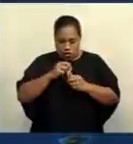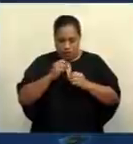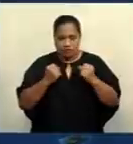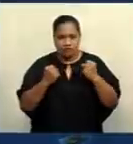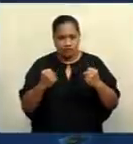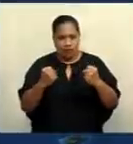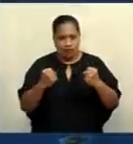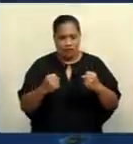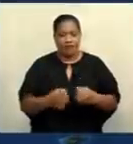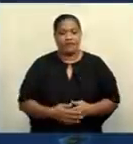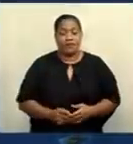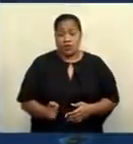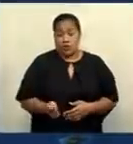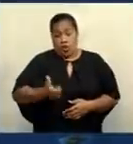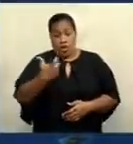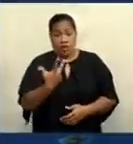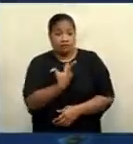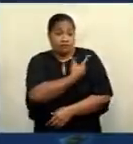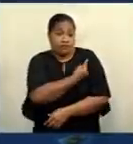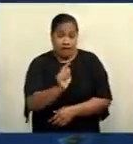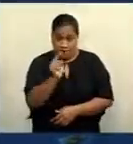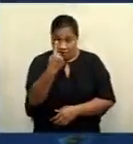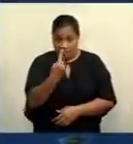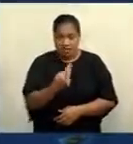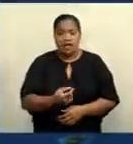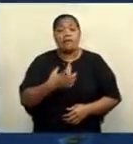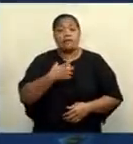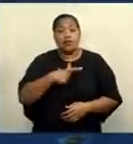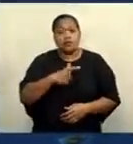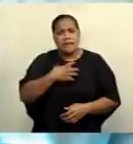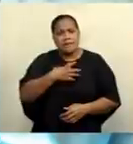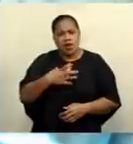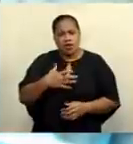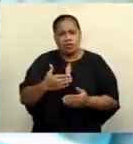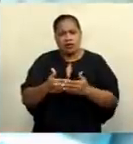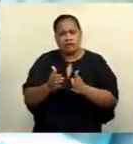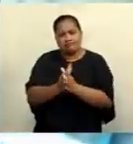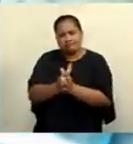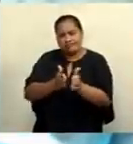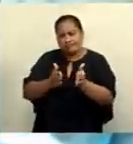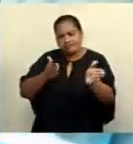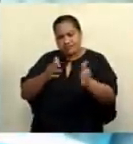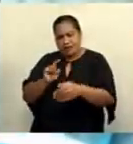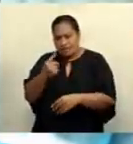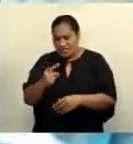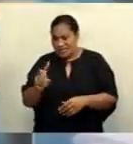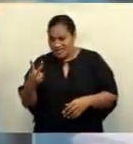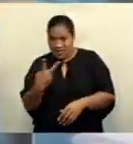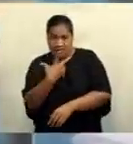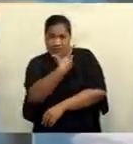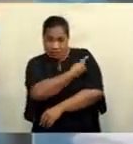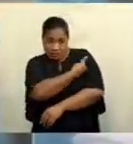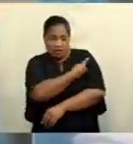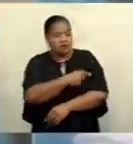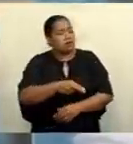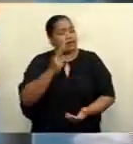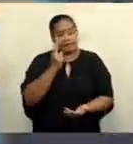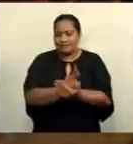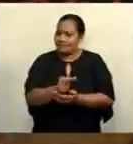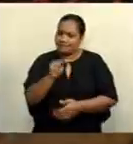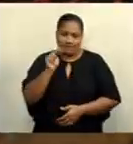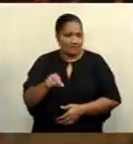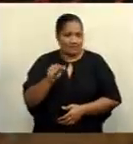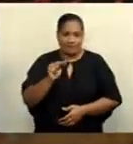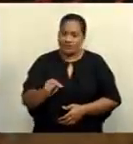possible, get your first jab, because the more you delay your first jab, the more you delay your second jab. And we really need this level of protection for